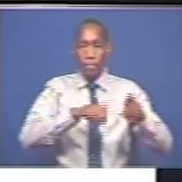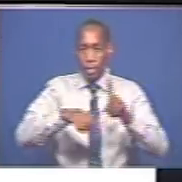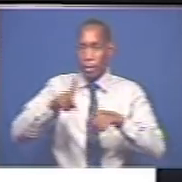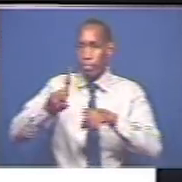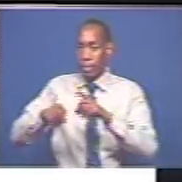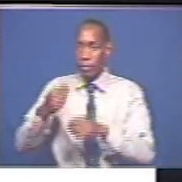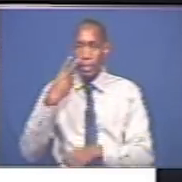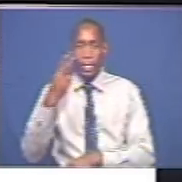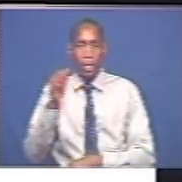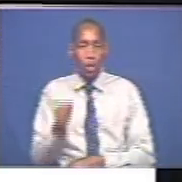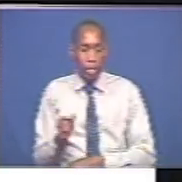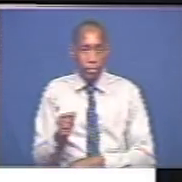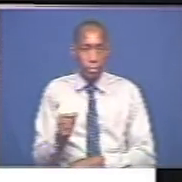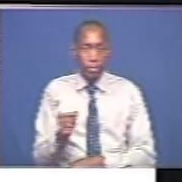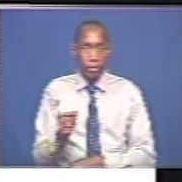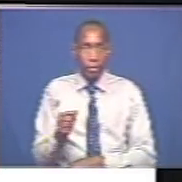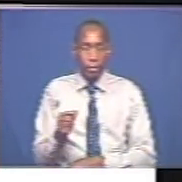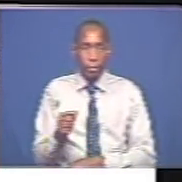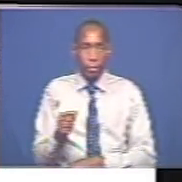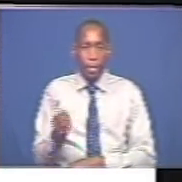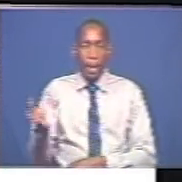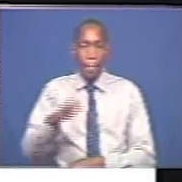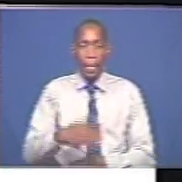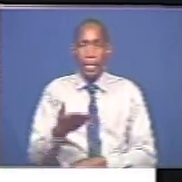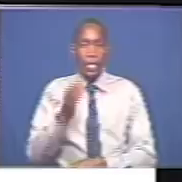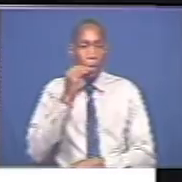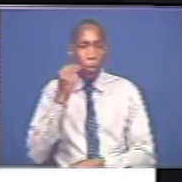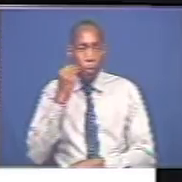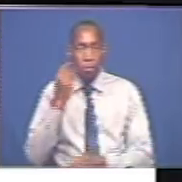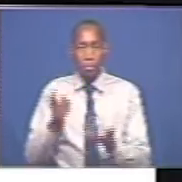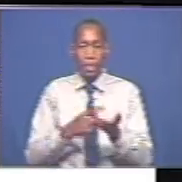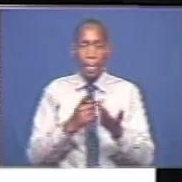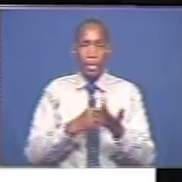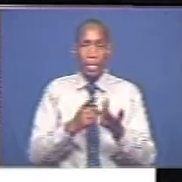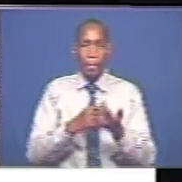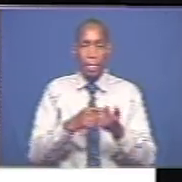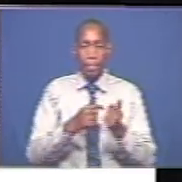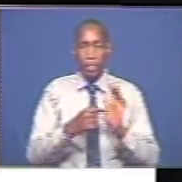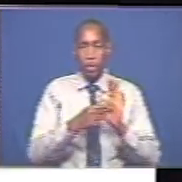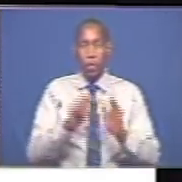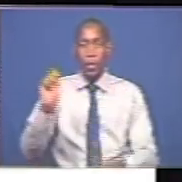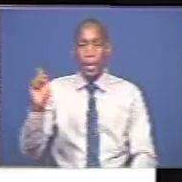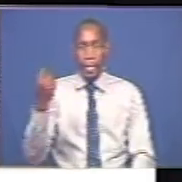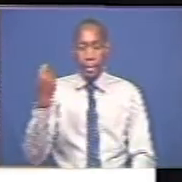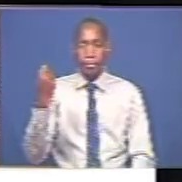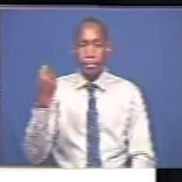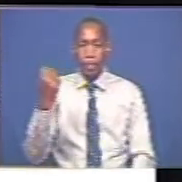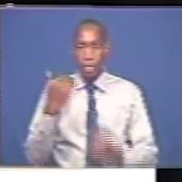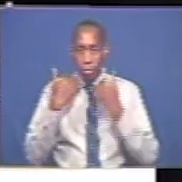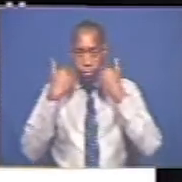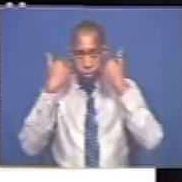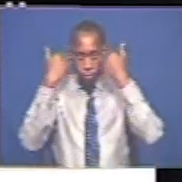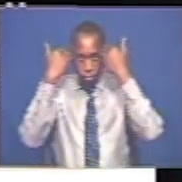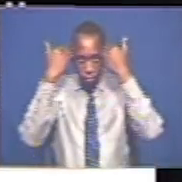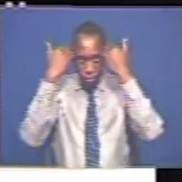age. Coming back home, let's just look at the statistics in Kenya. Depression is the greatest